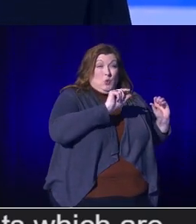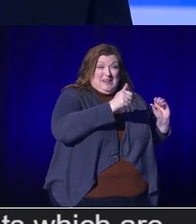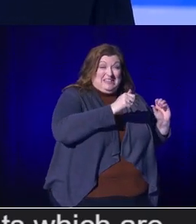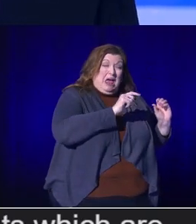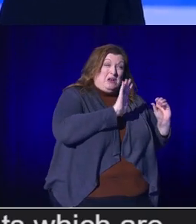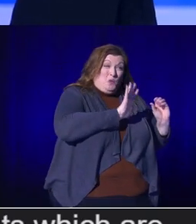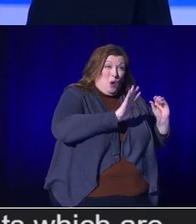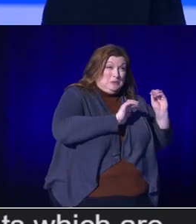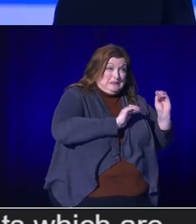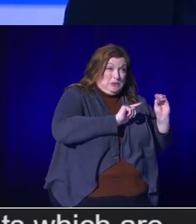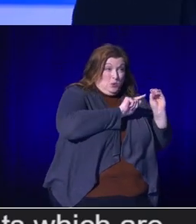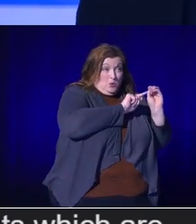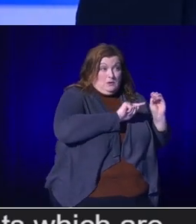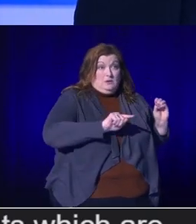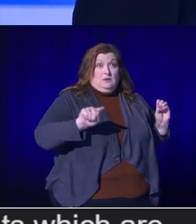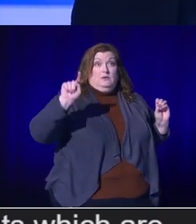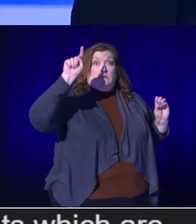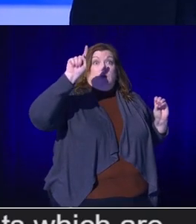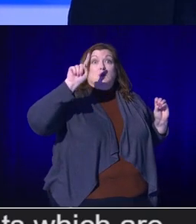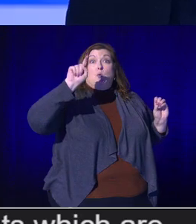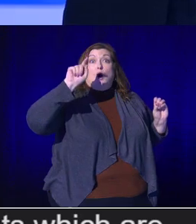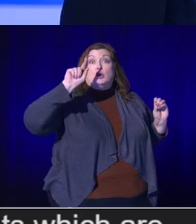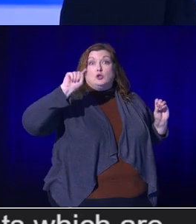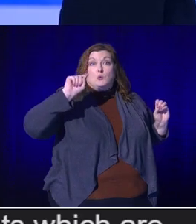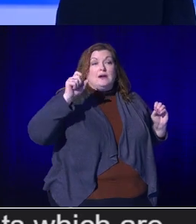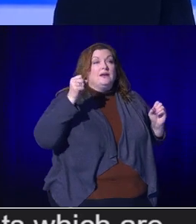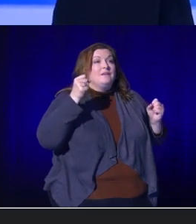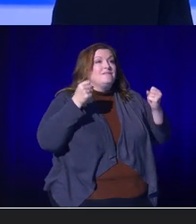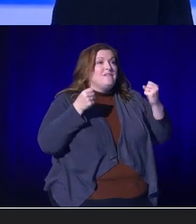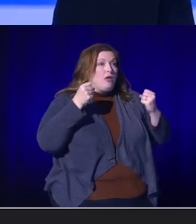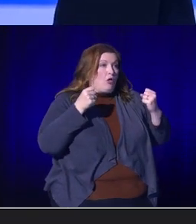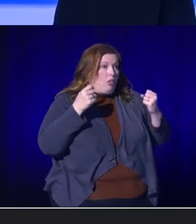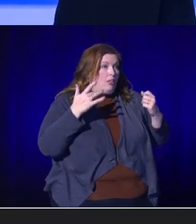now 120 vehicle events per year.